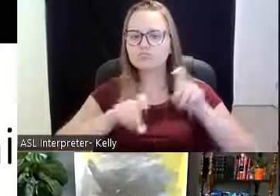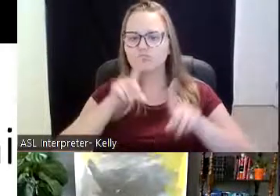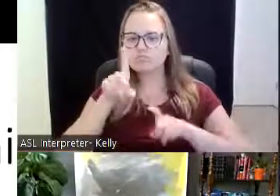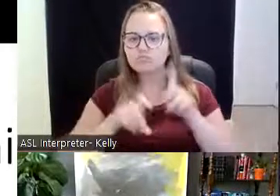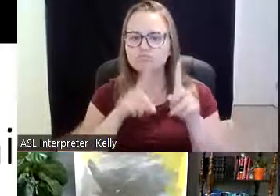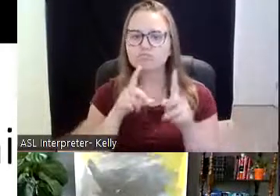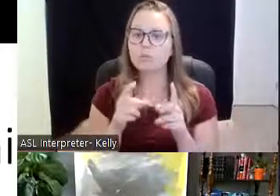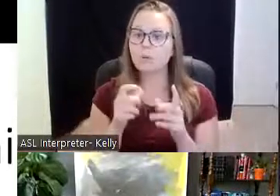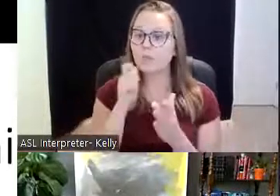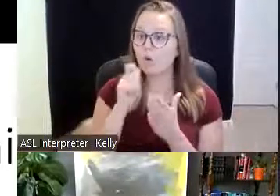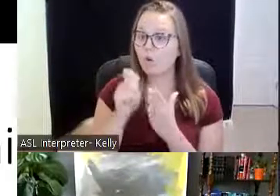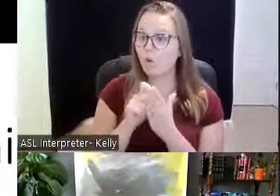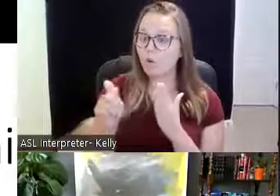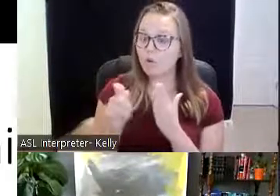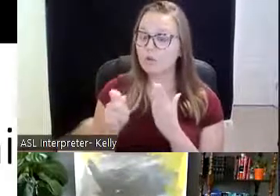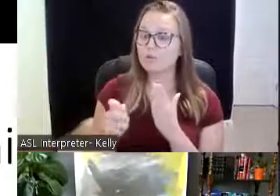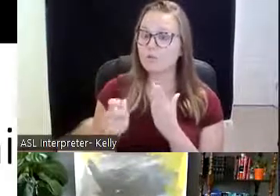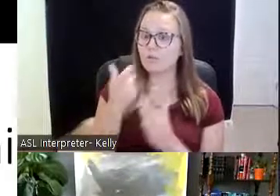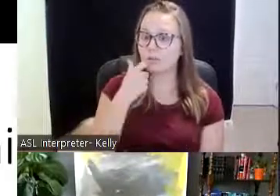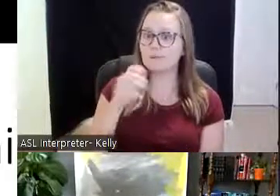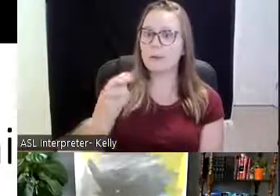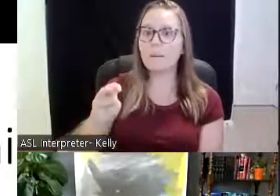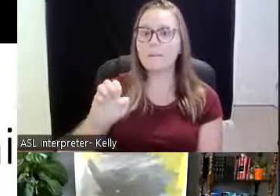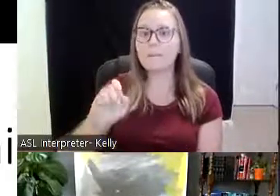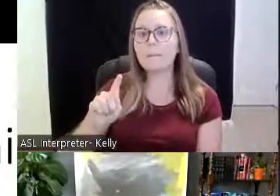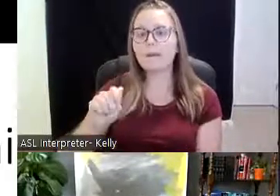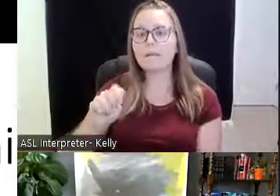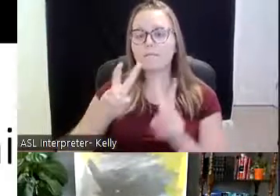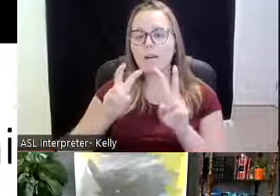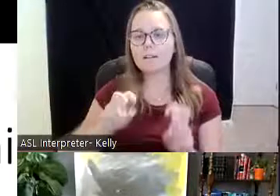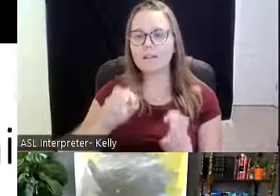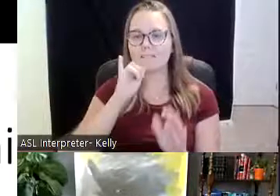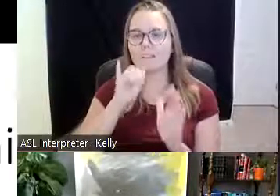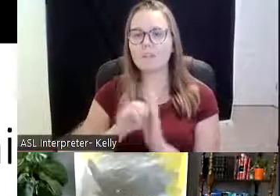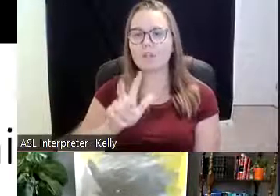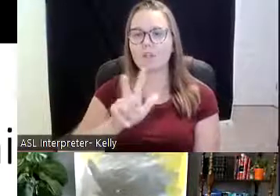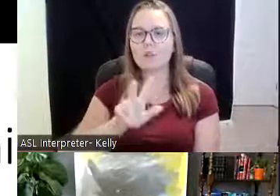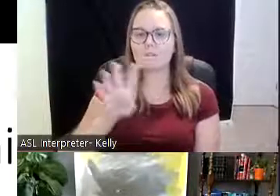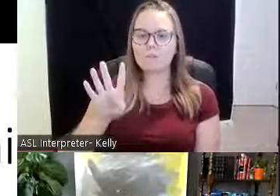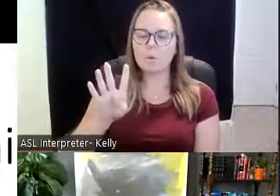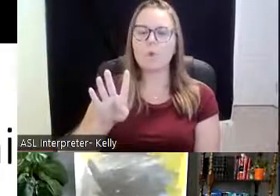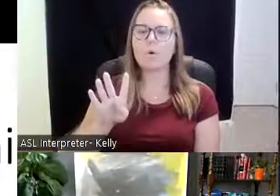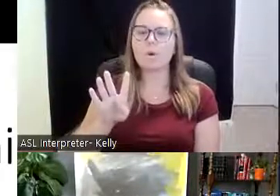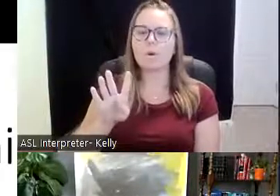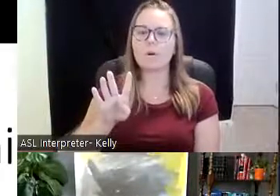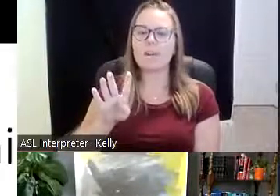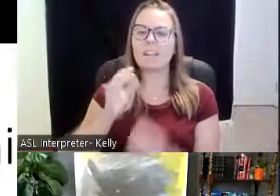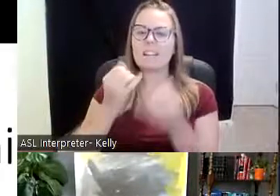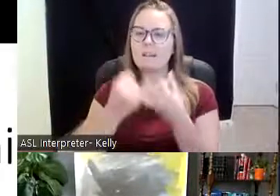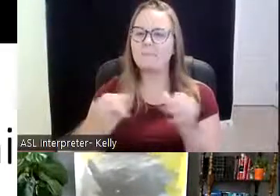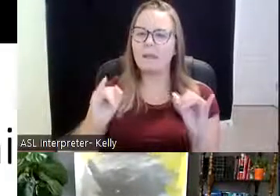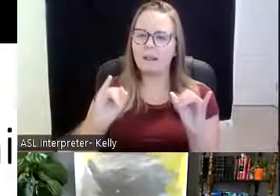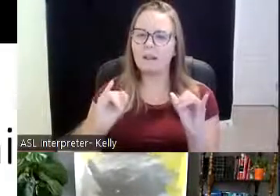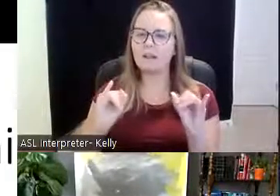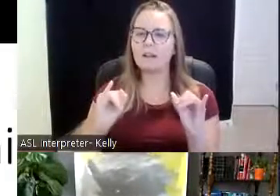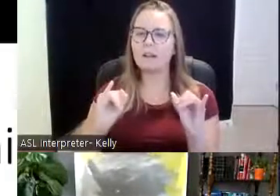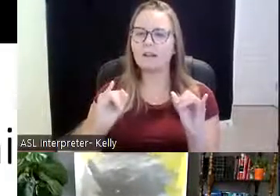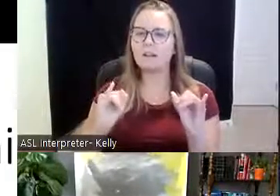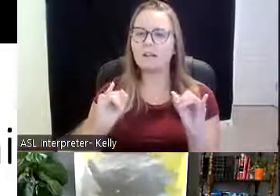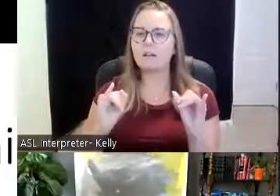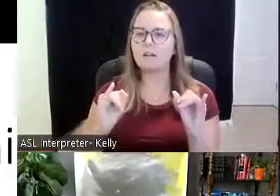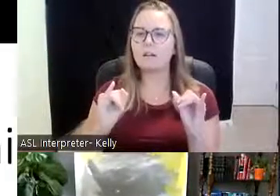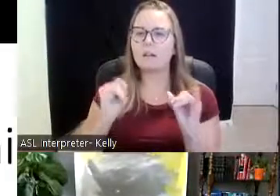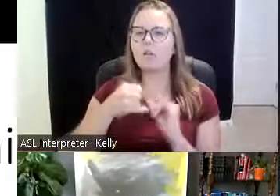of a recent meta-analysis identified 34 independent longitudinal studies, which